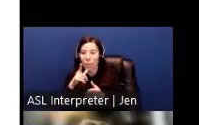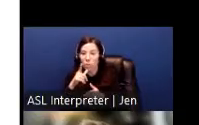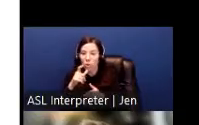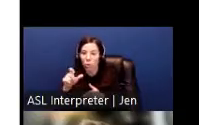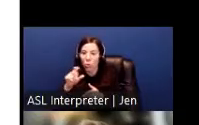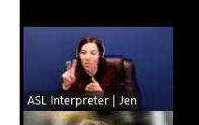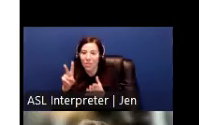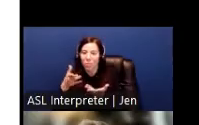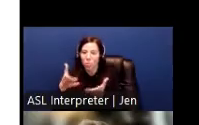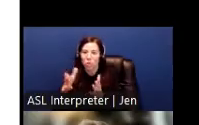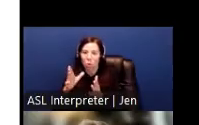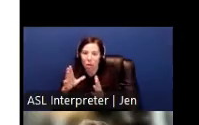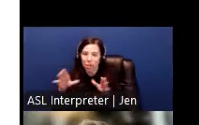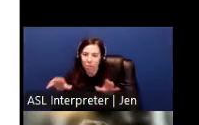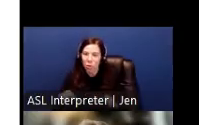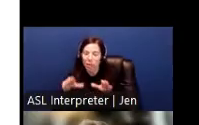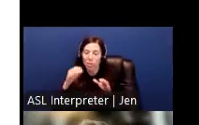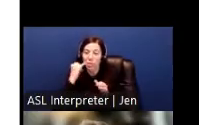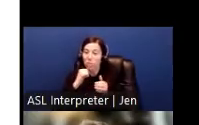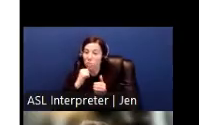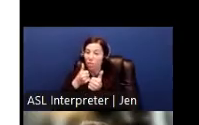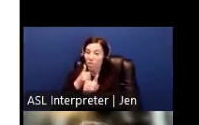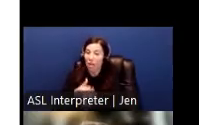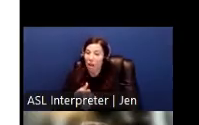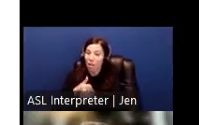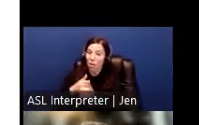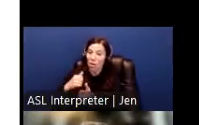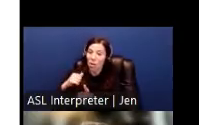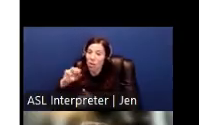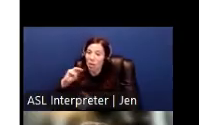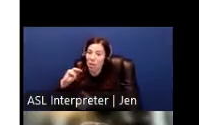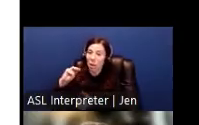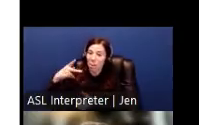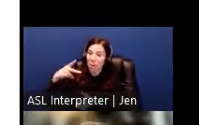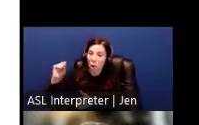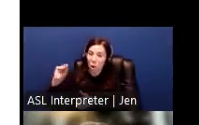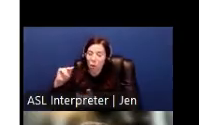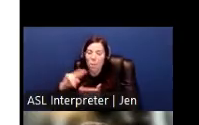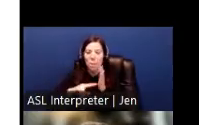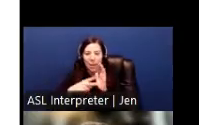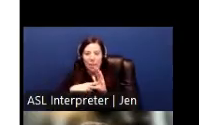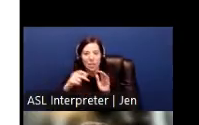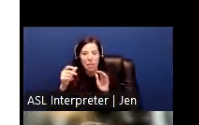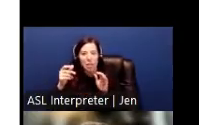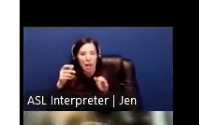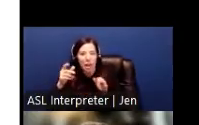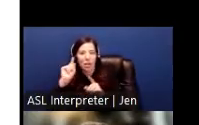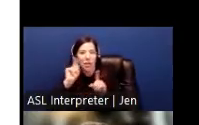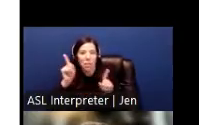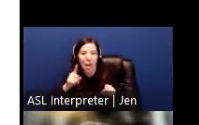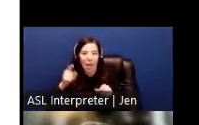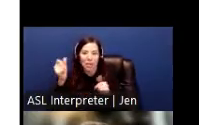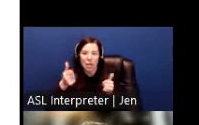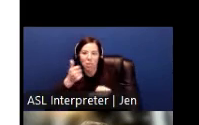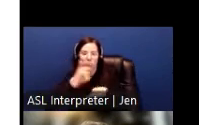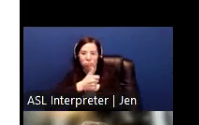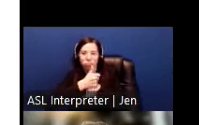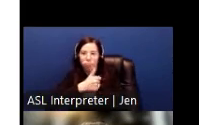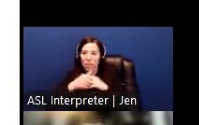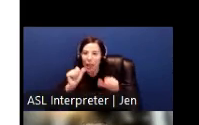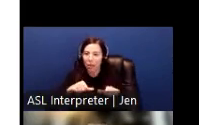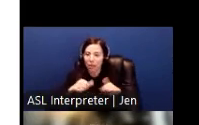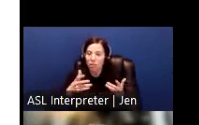if they don't follow the military protective order, then the command can take punitive actions against them, and it can also be a crime. So the failure to